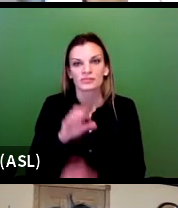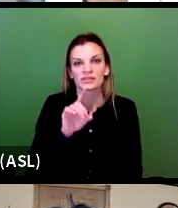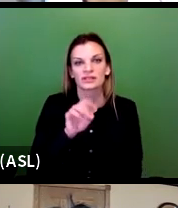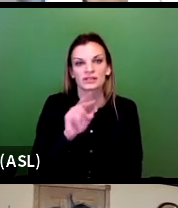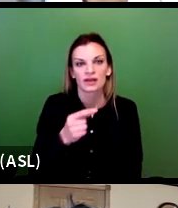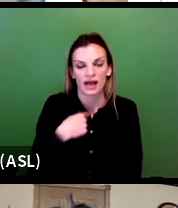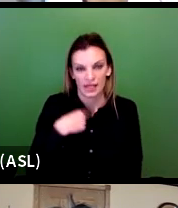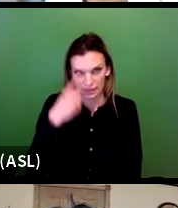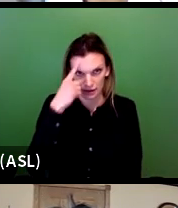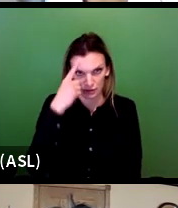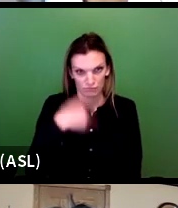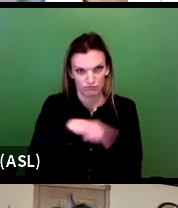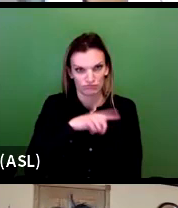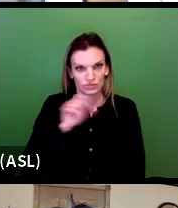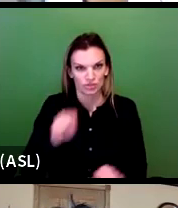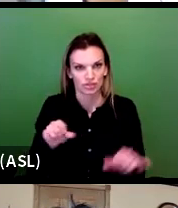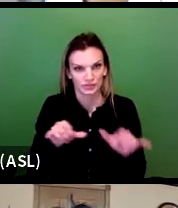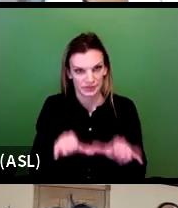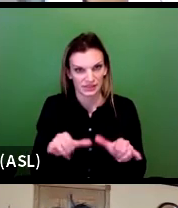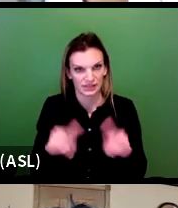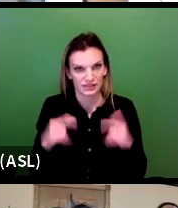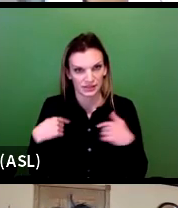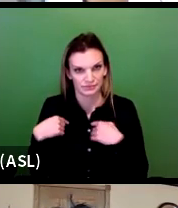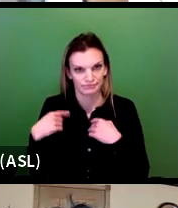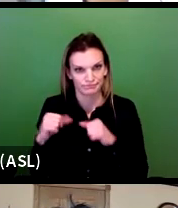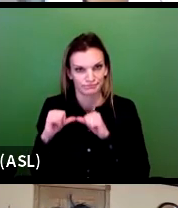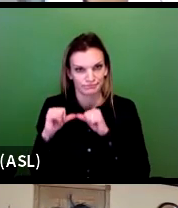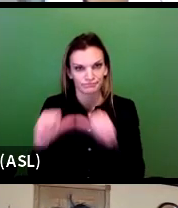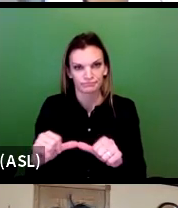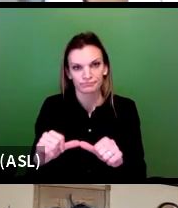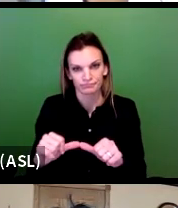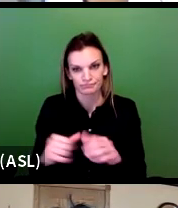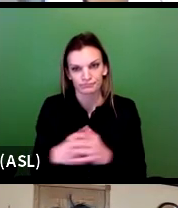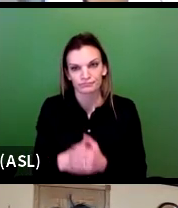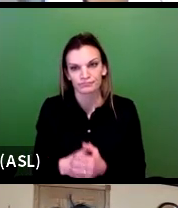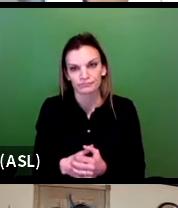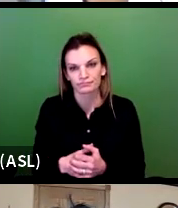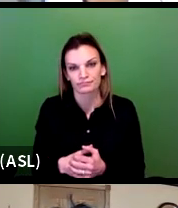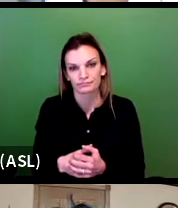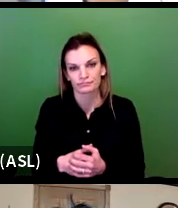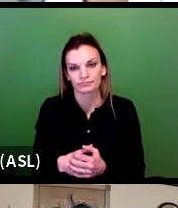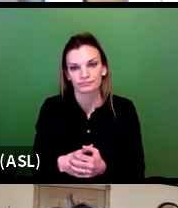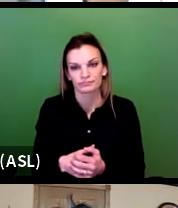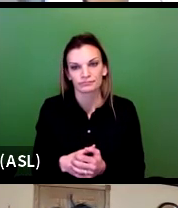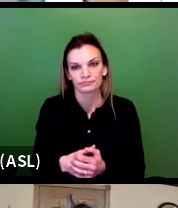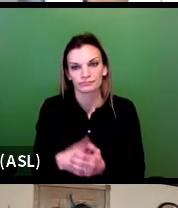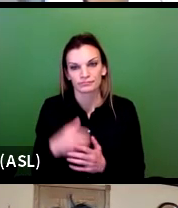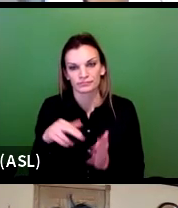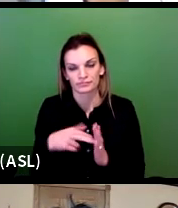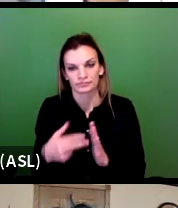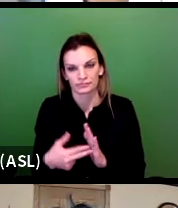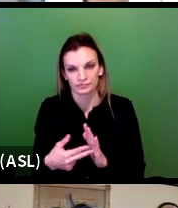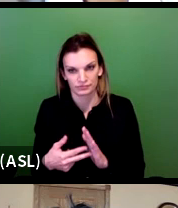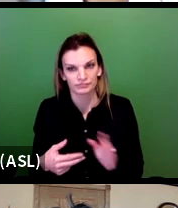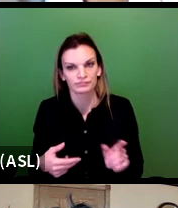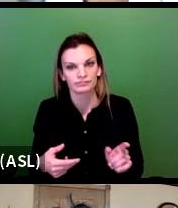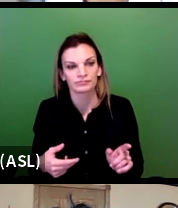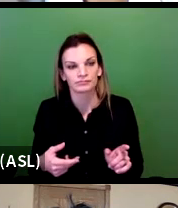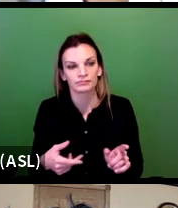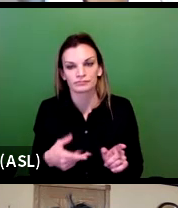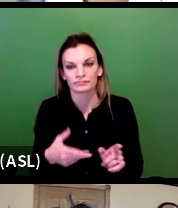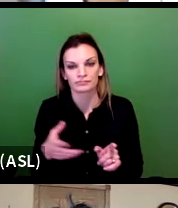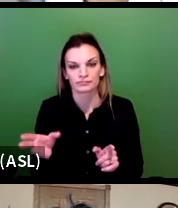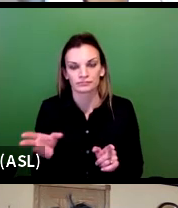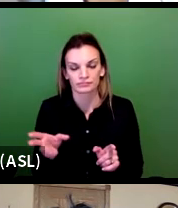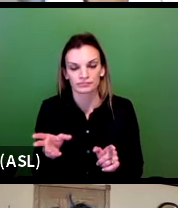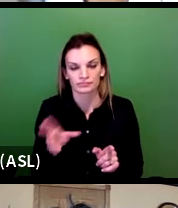consistent as we move forward. Okay, so that'd be the top 3 hires that we're making. shortly. Okay. Okay, it's a so general